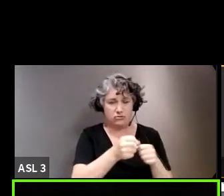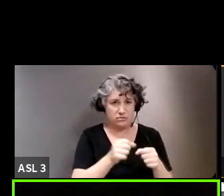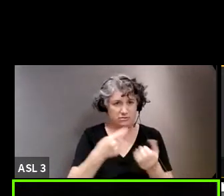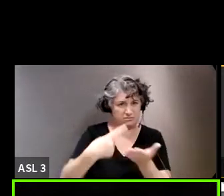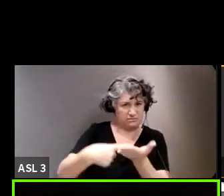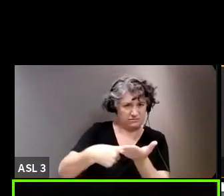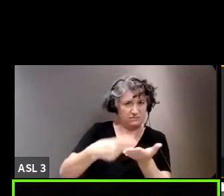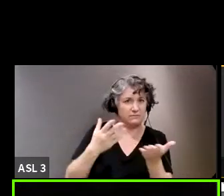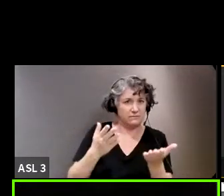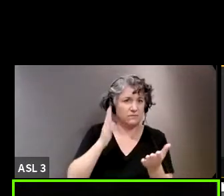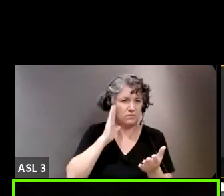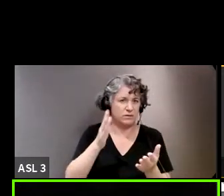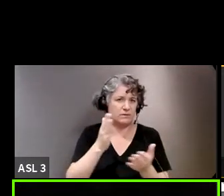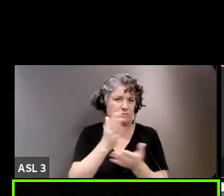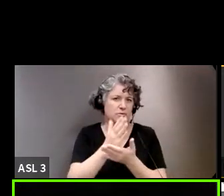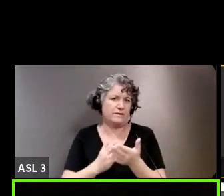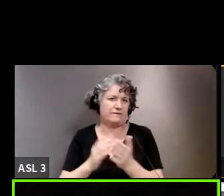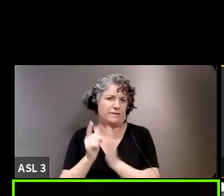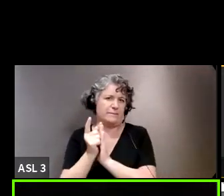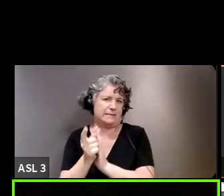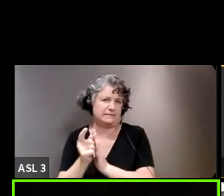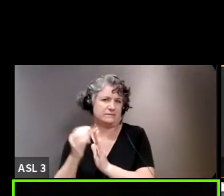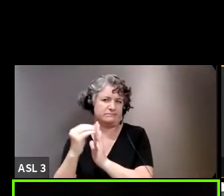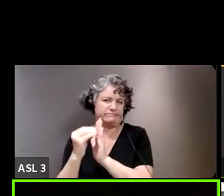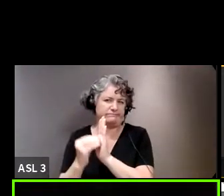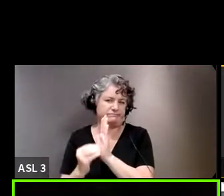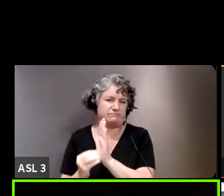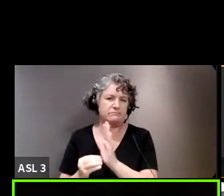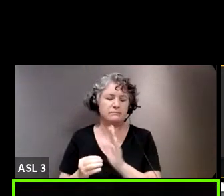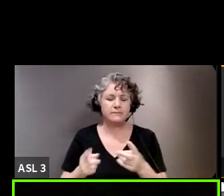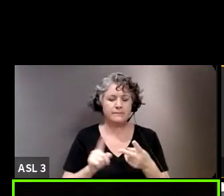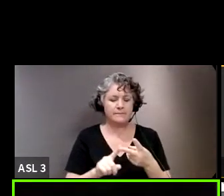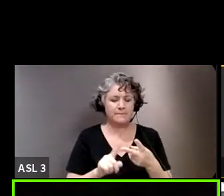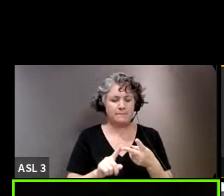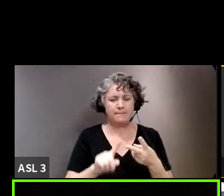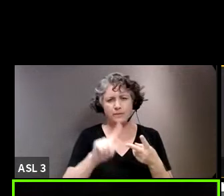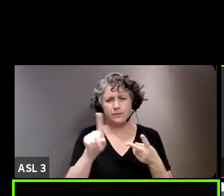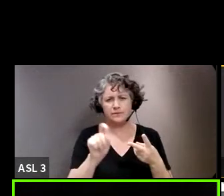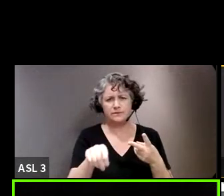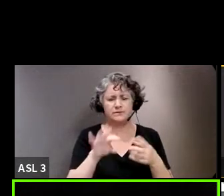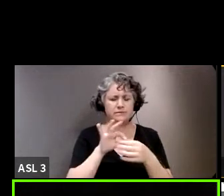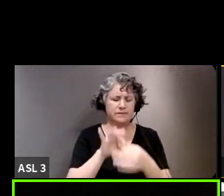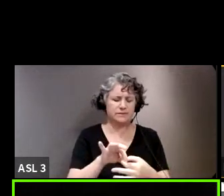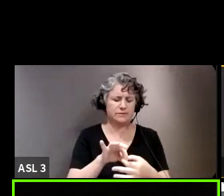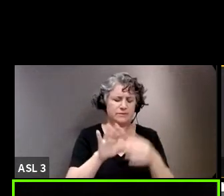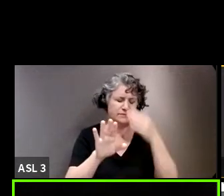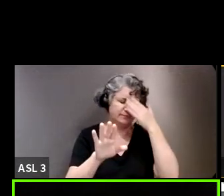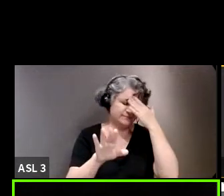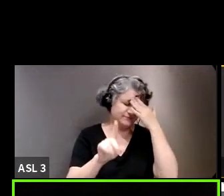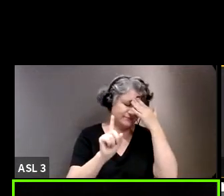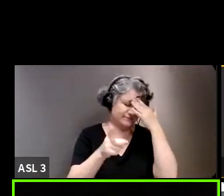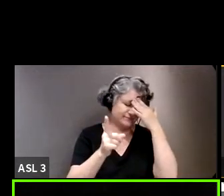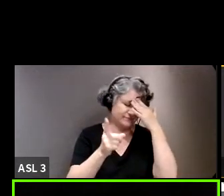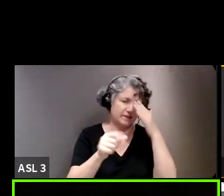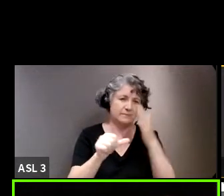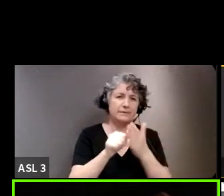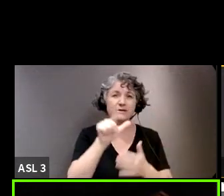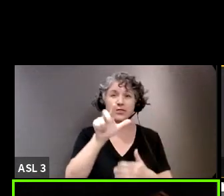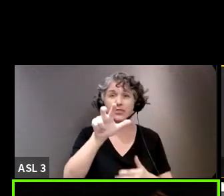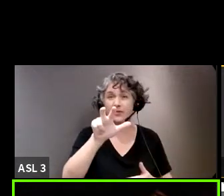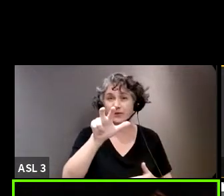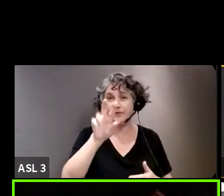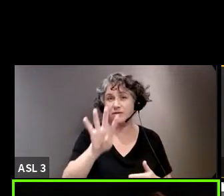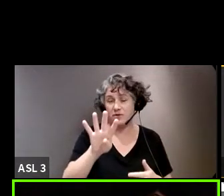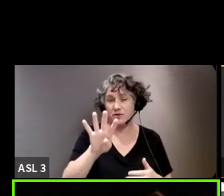be part of i think a further discussion we have my second question was with respect to page 34 a